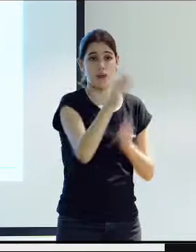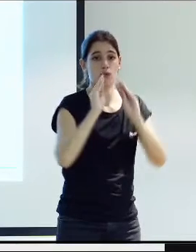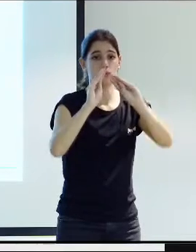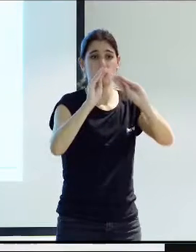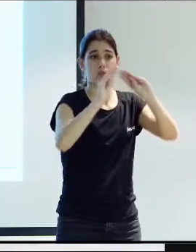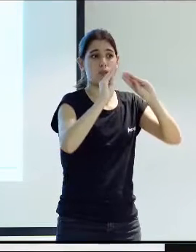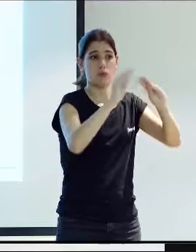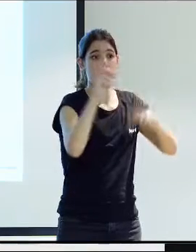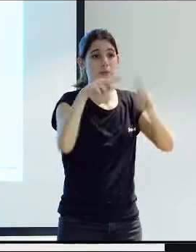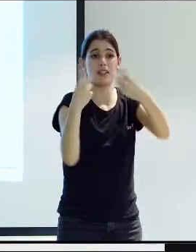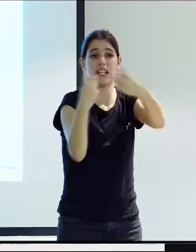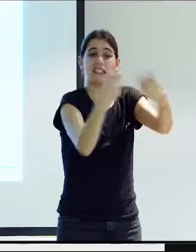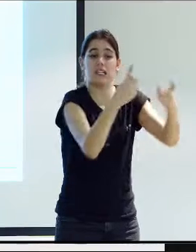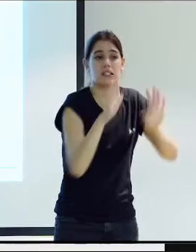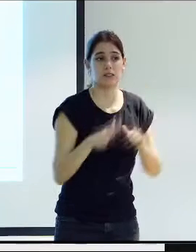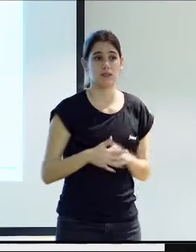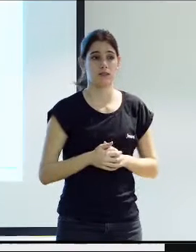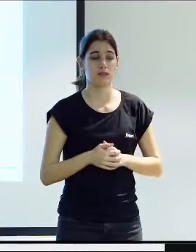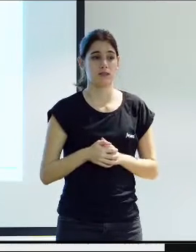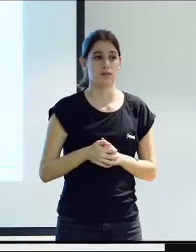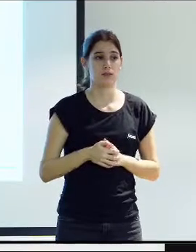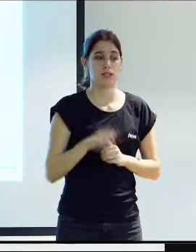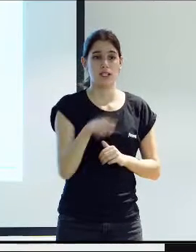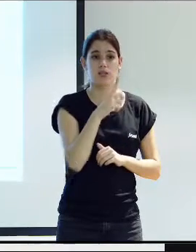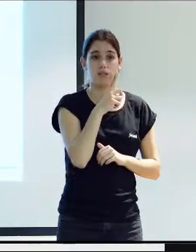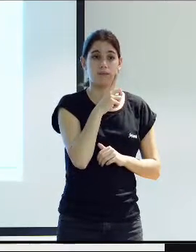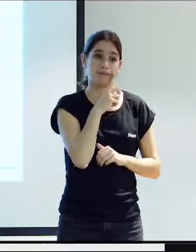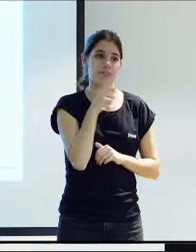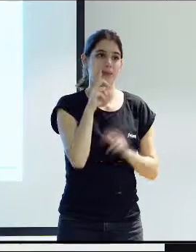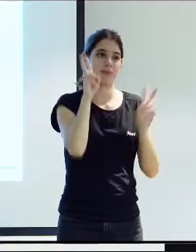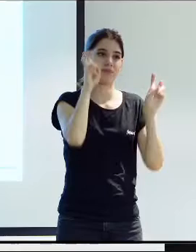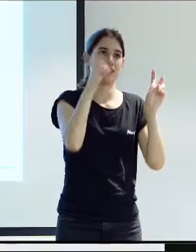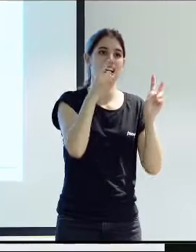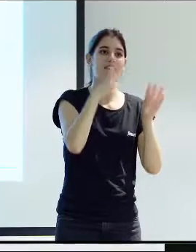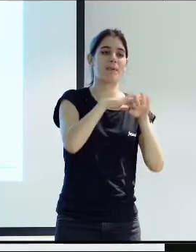each person needs, one's own personal assistant. And